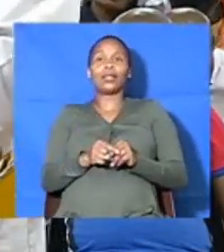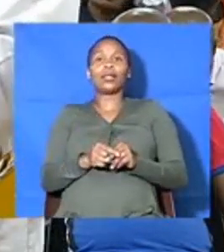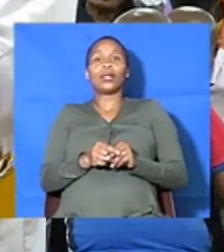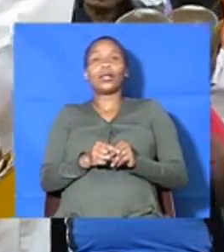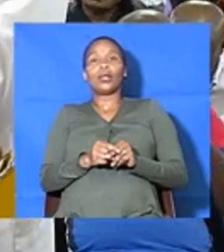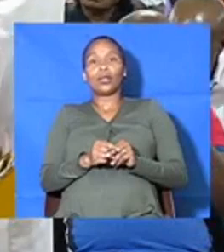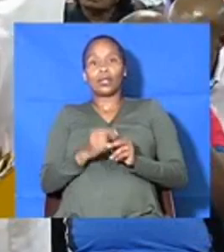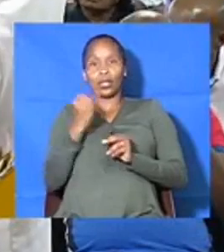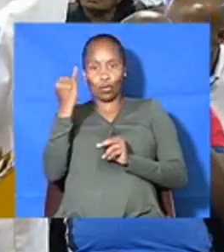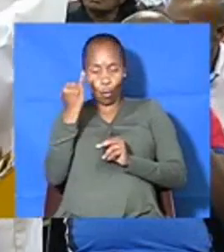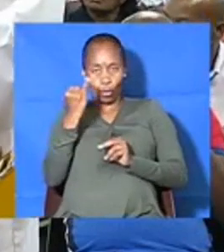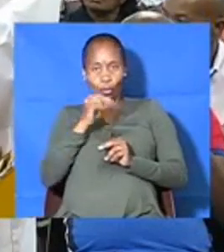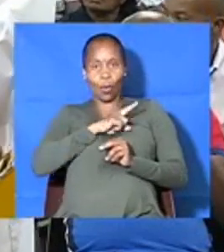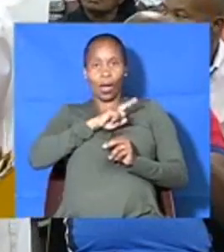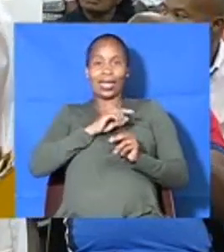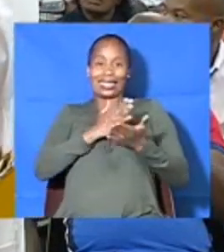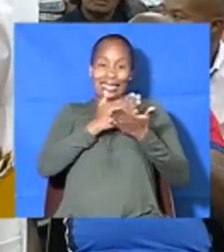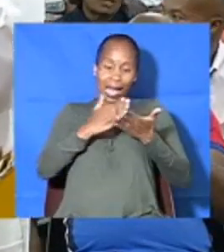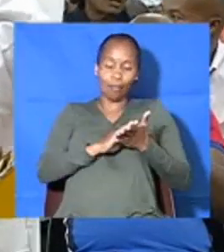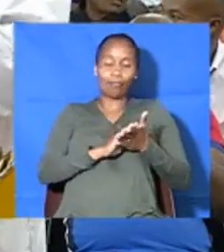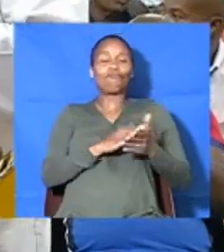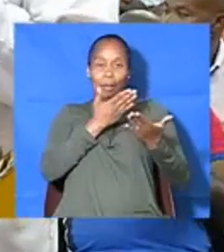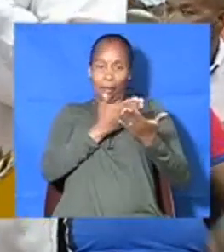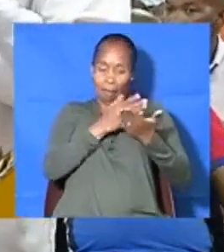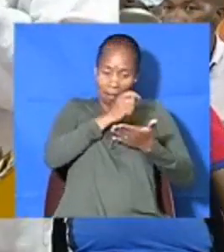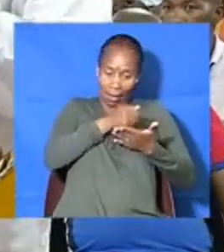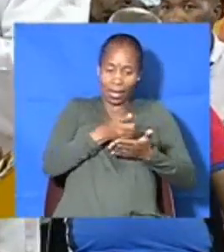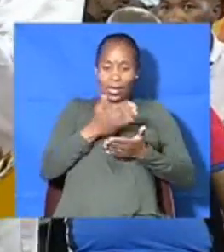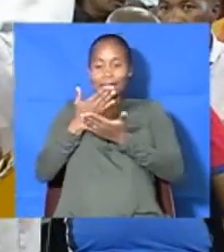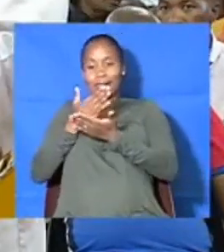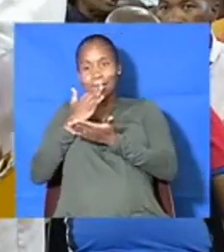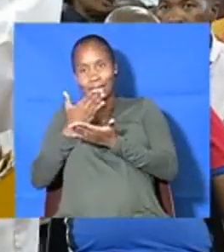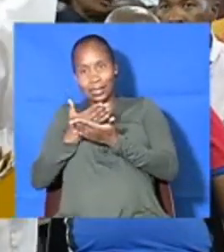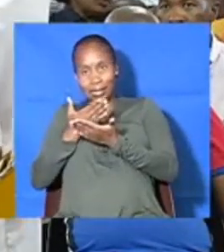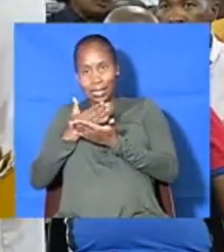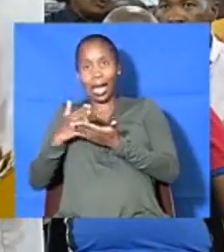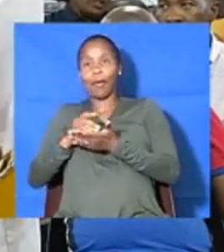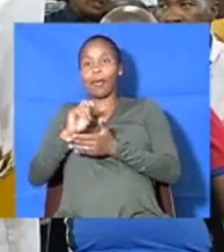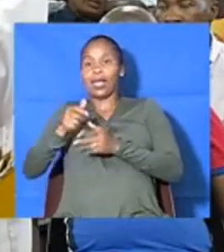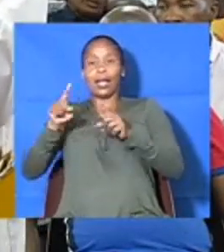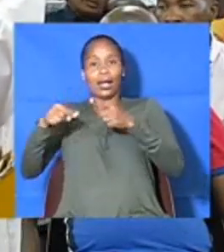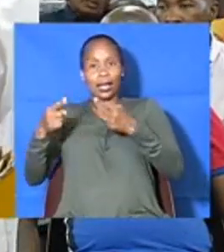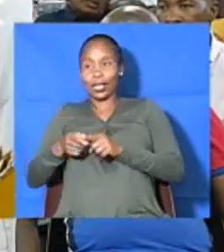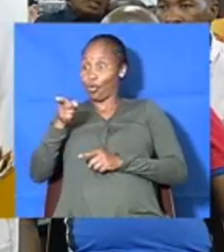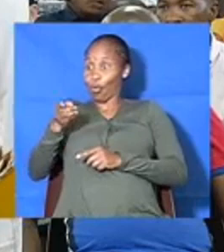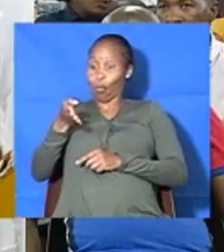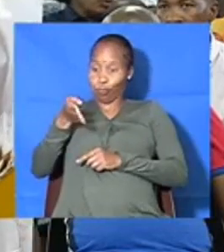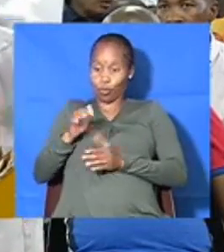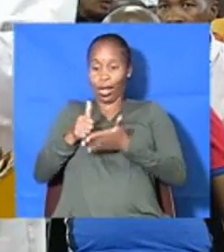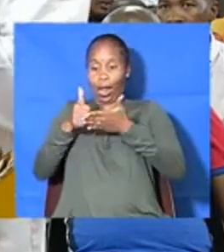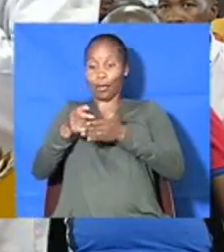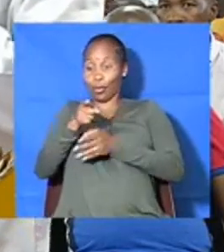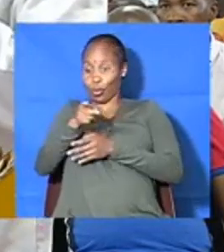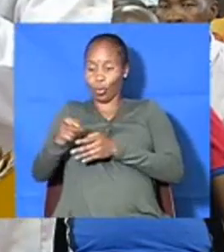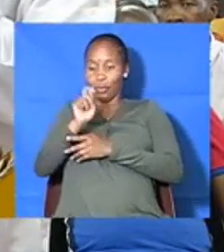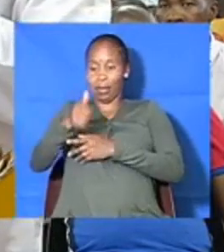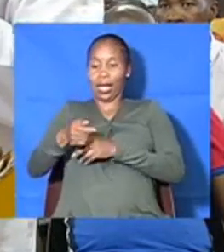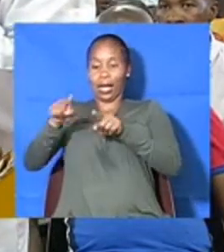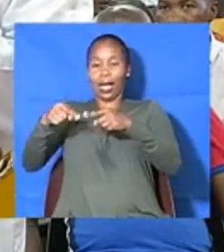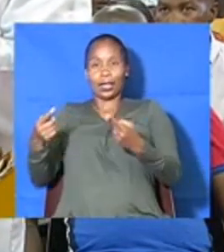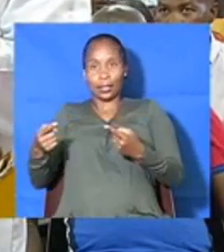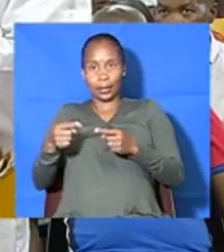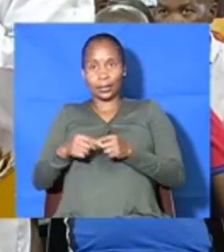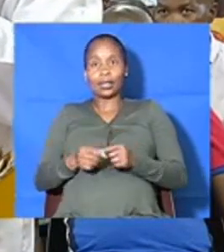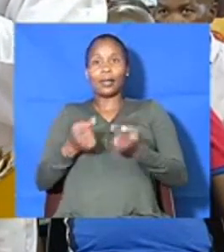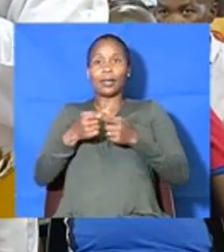equal health care in all regarding those who have and they have not. Ke kwisa gore the whole